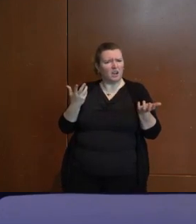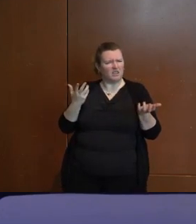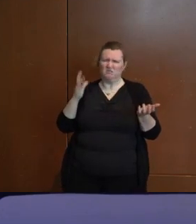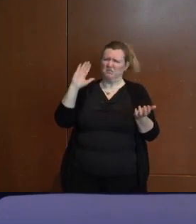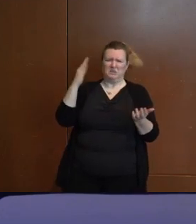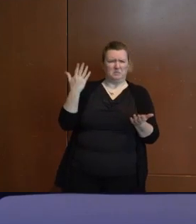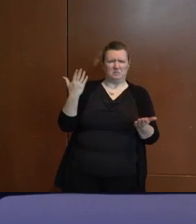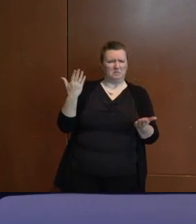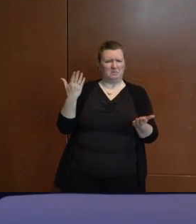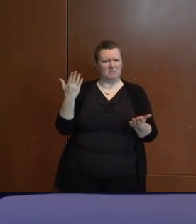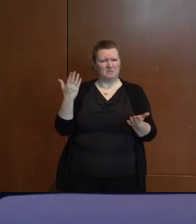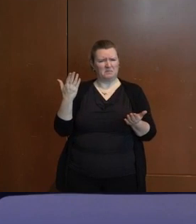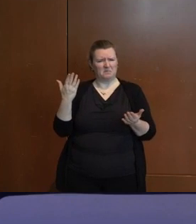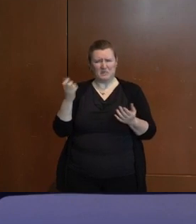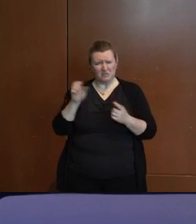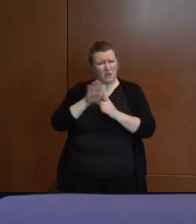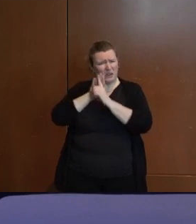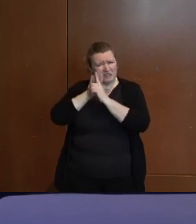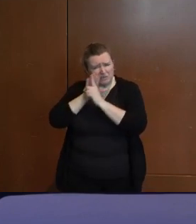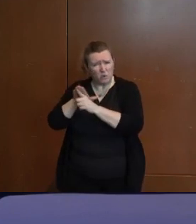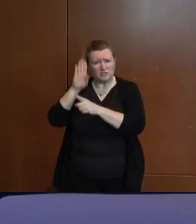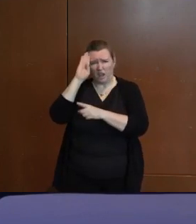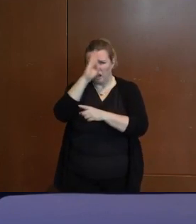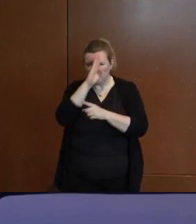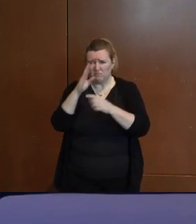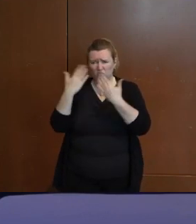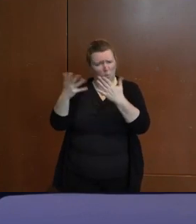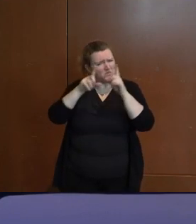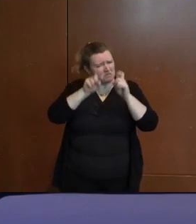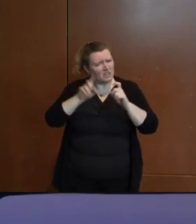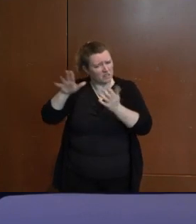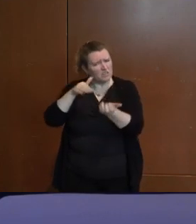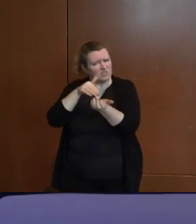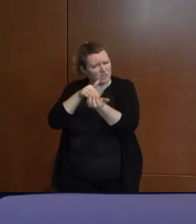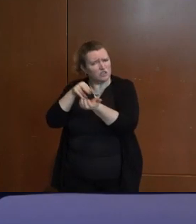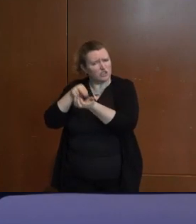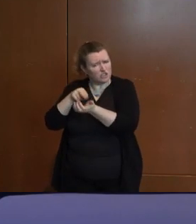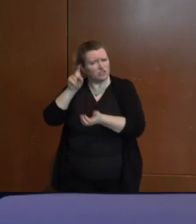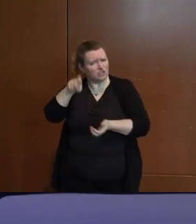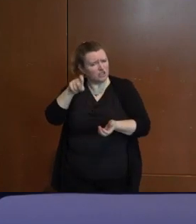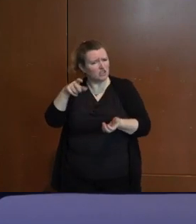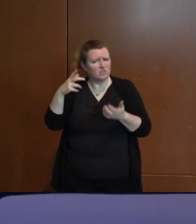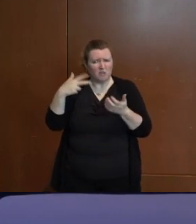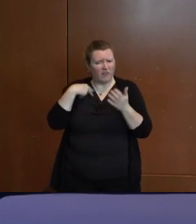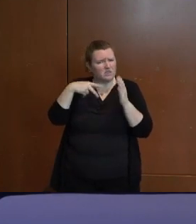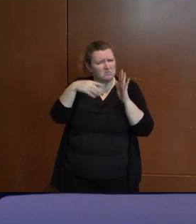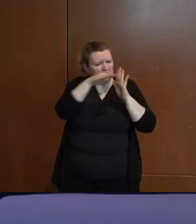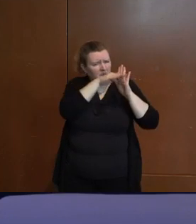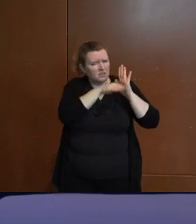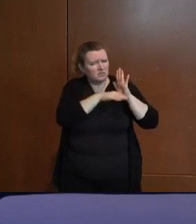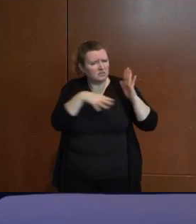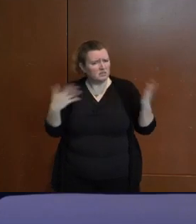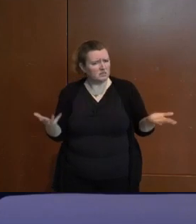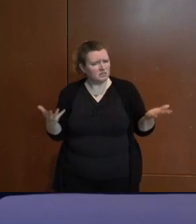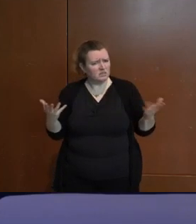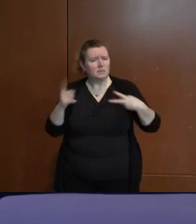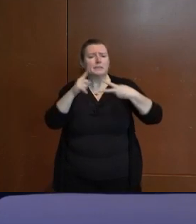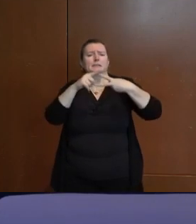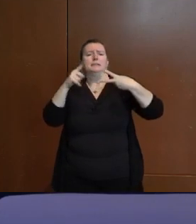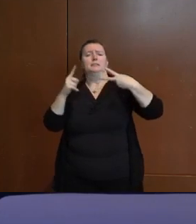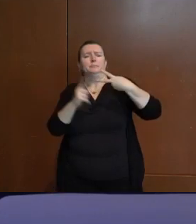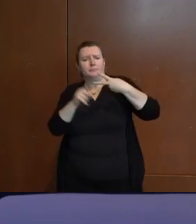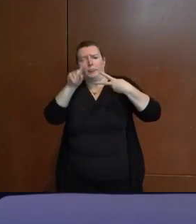the virus? And can you name the long-term care facilities that have been affected, and if not, why? I'm